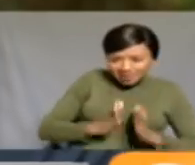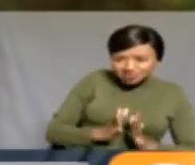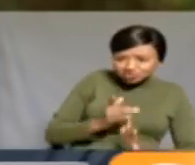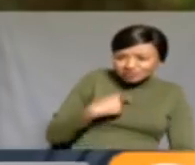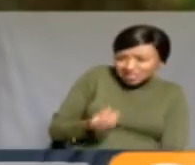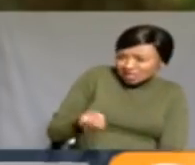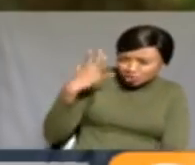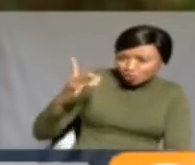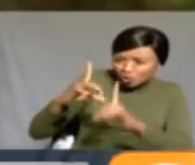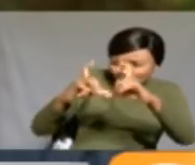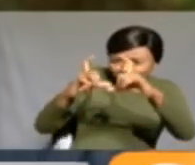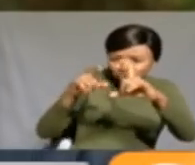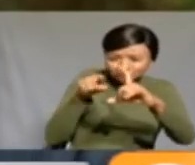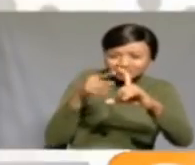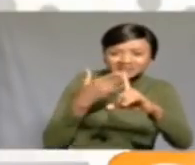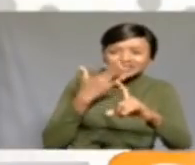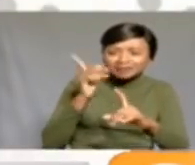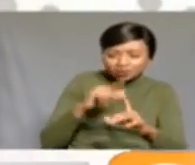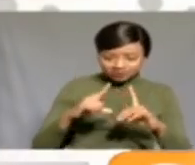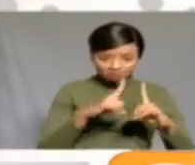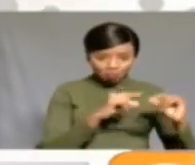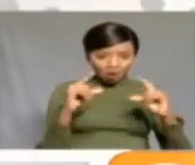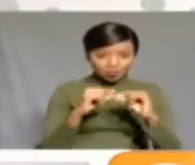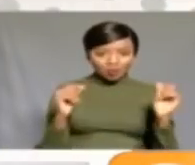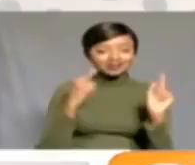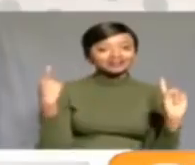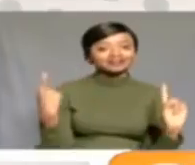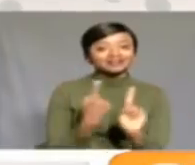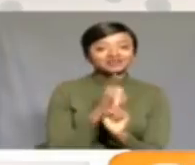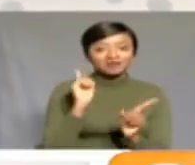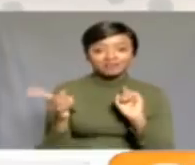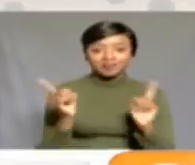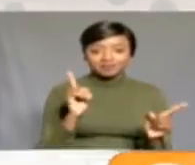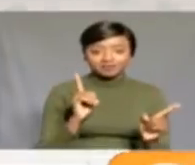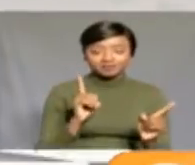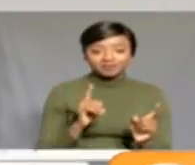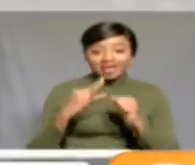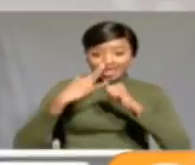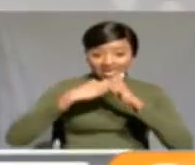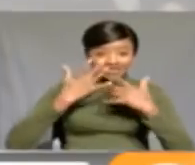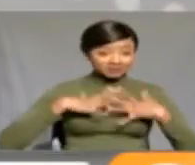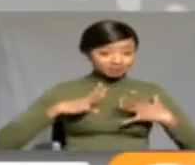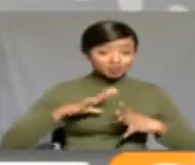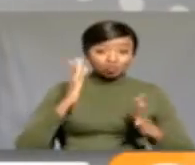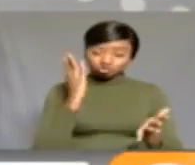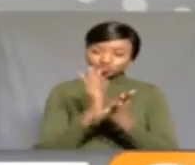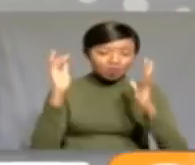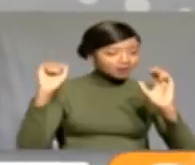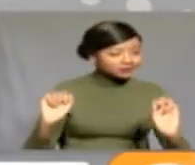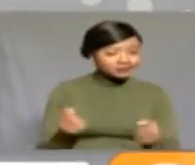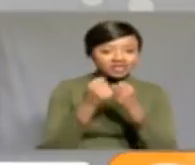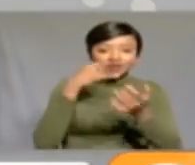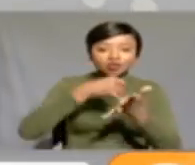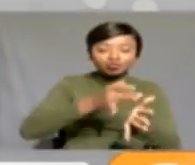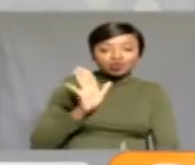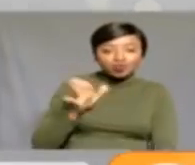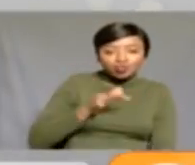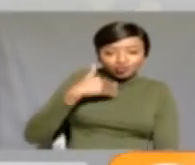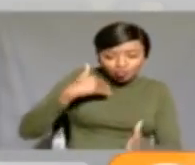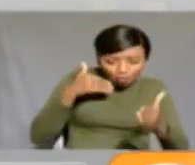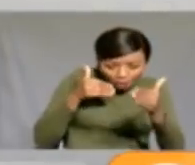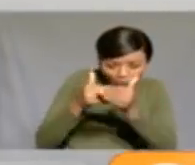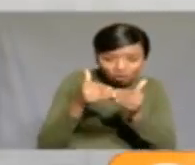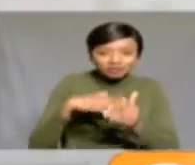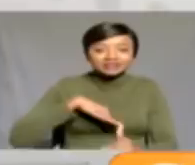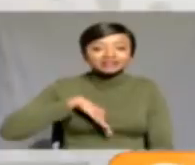on that photo. The language is different. As a result of their combined effort, eight people have been saved, including a woman who was about to kill her